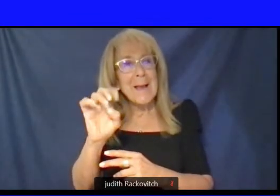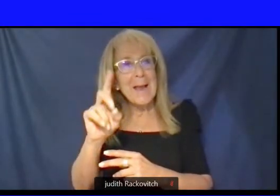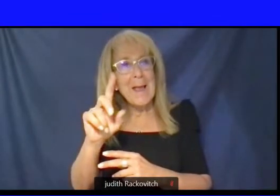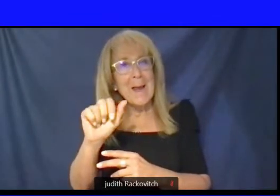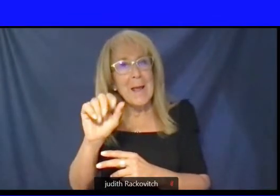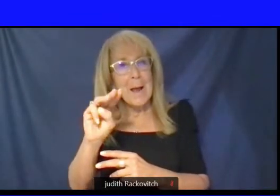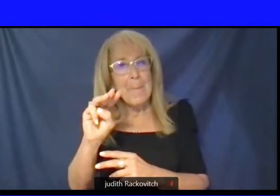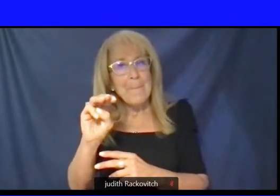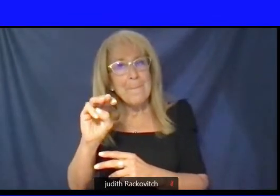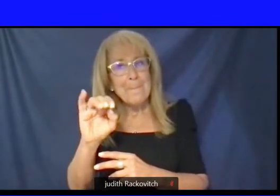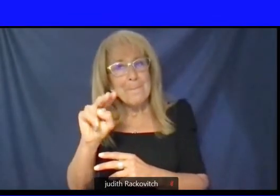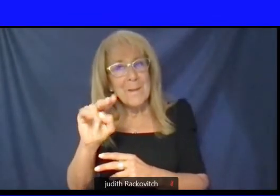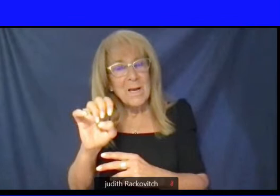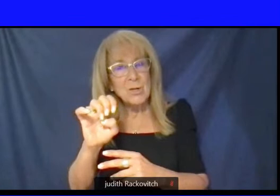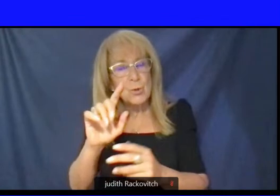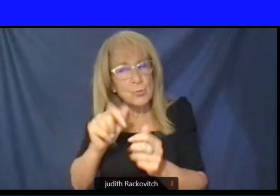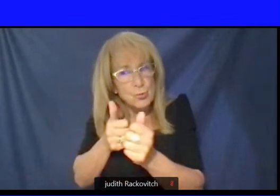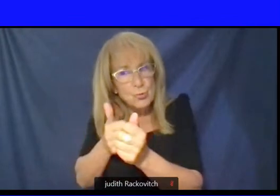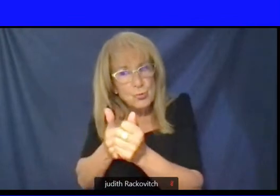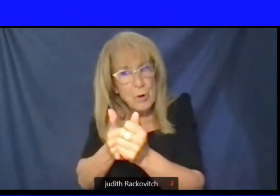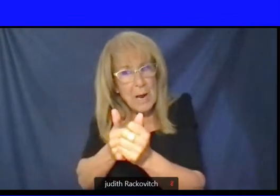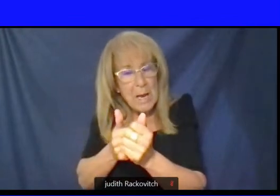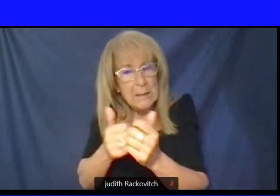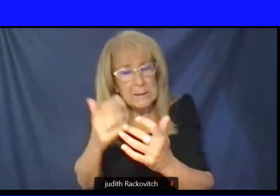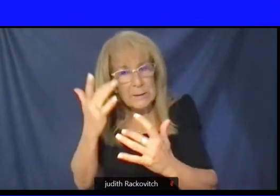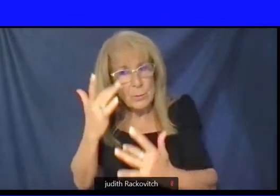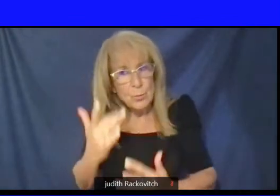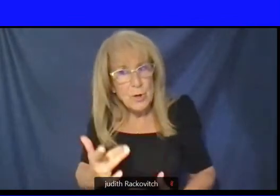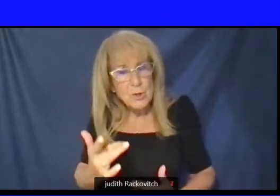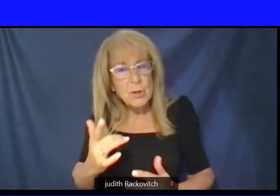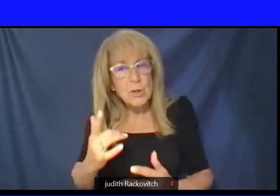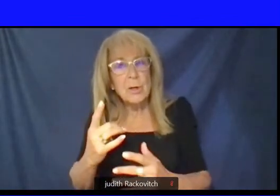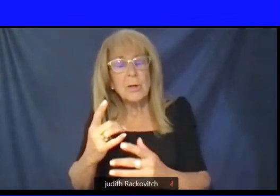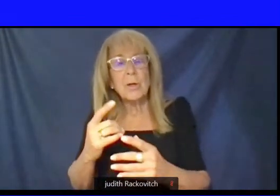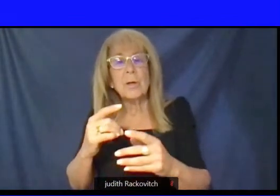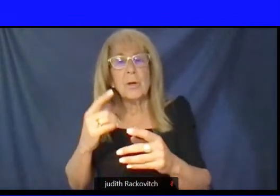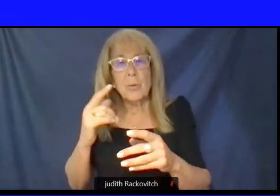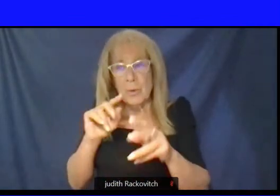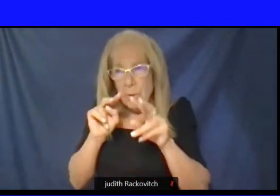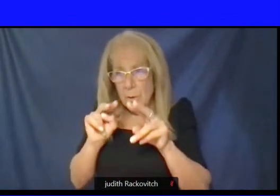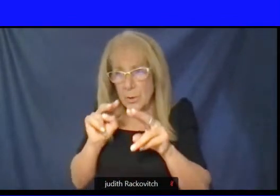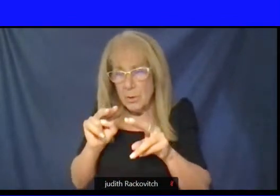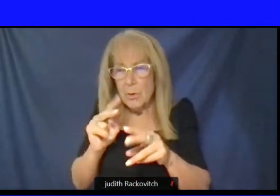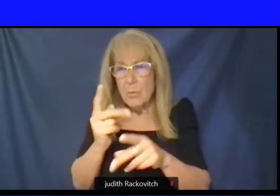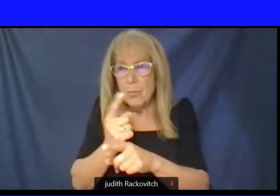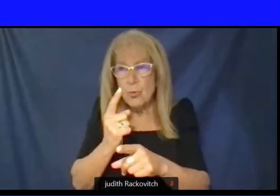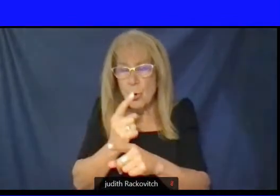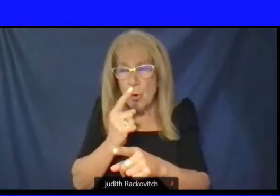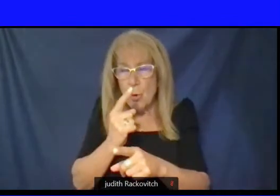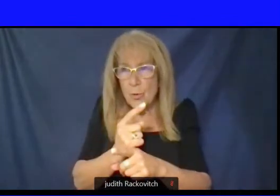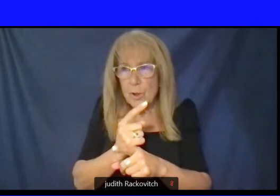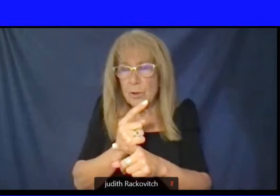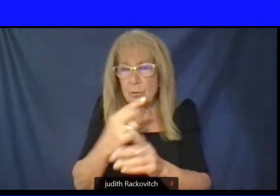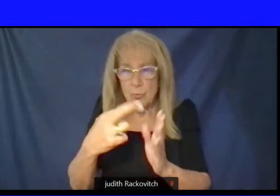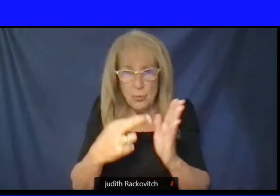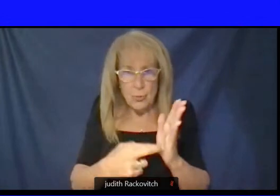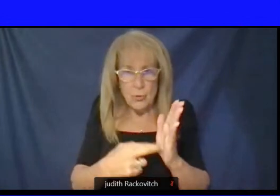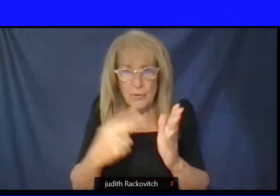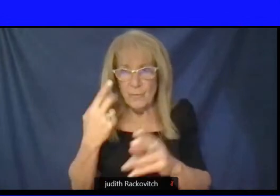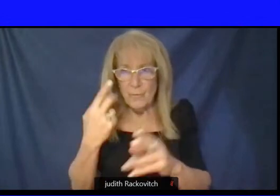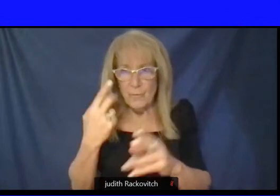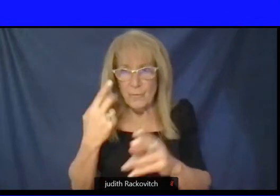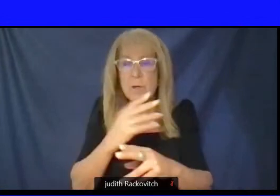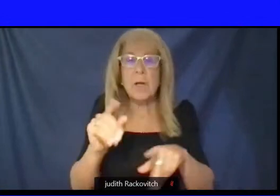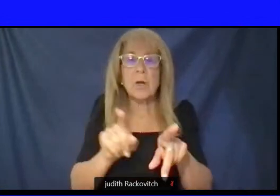this, and they have a protocol for using this, but ours will be used primarily for treatment-resistant depression, which the FDA has